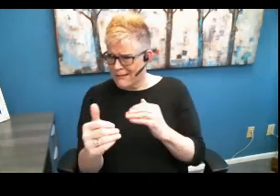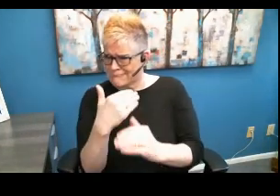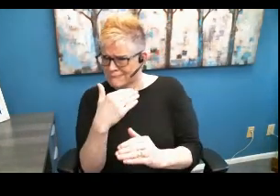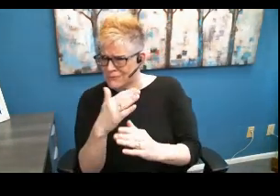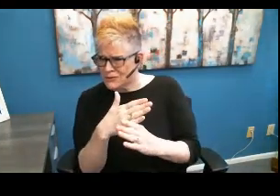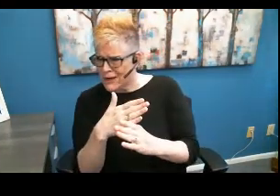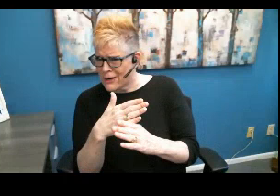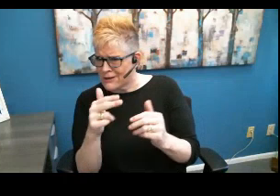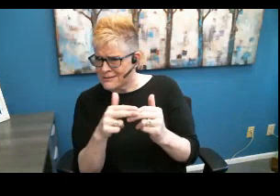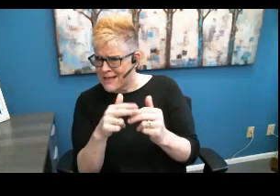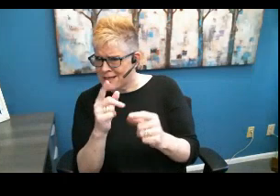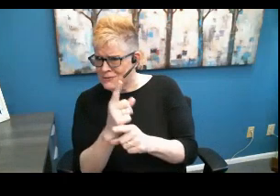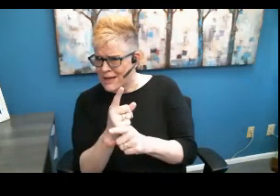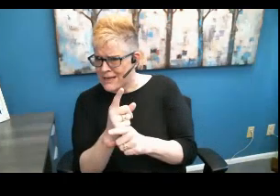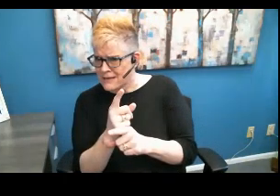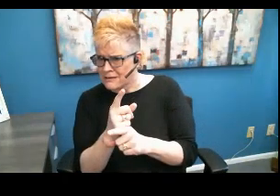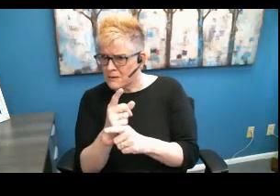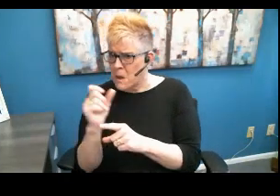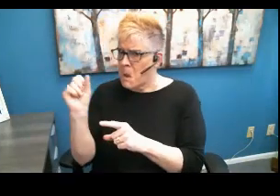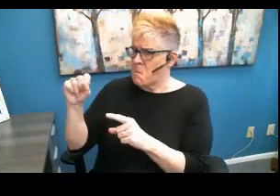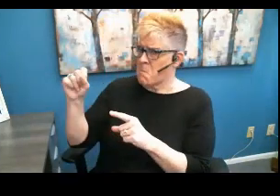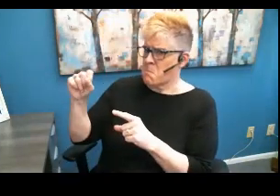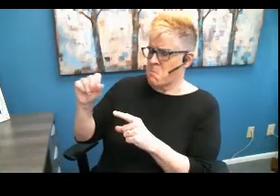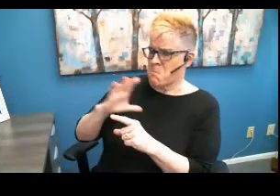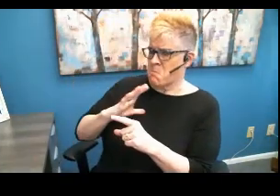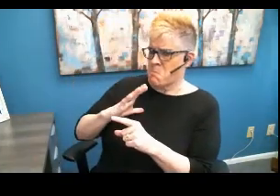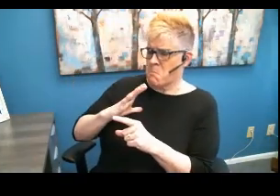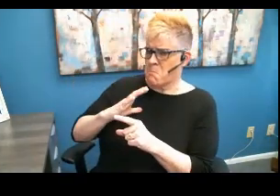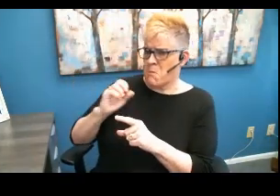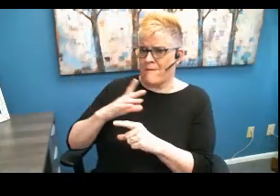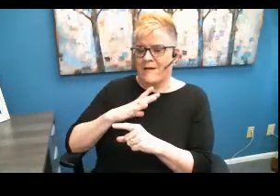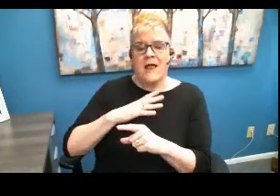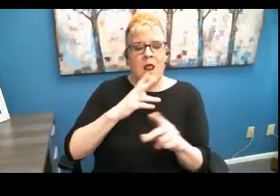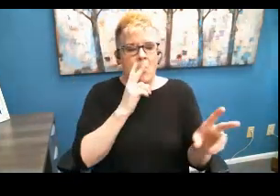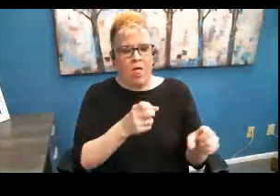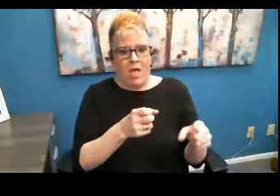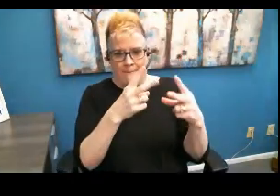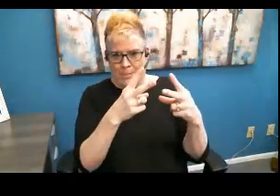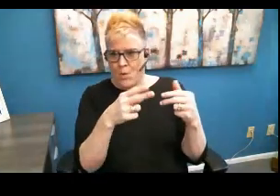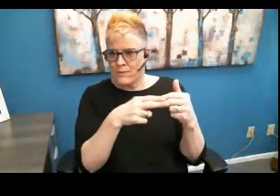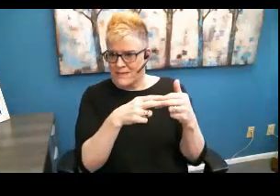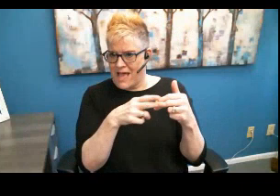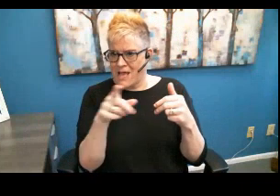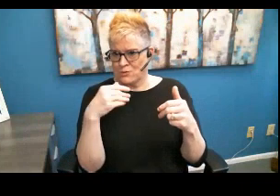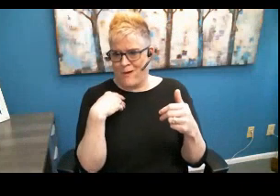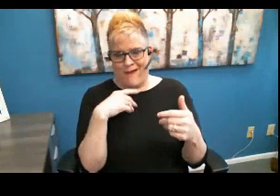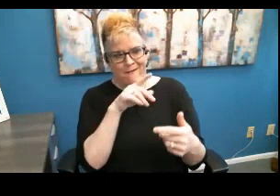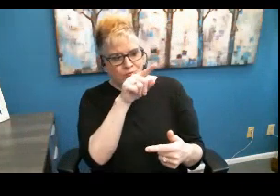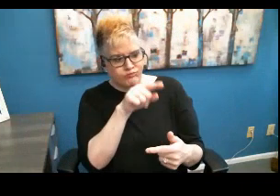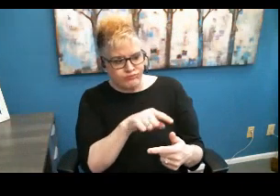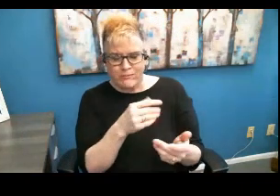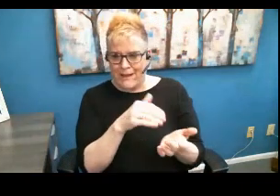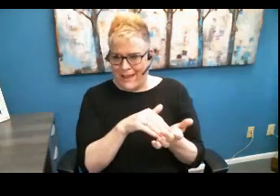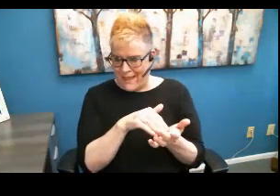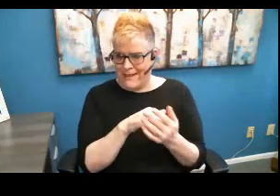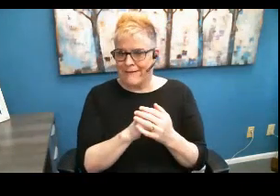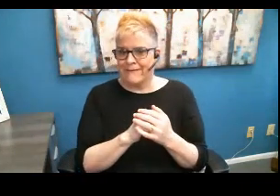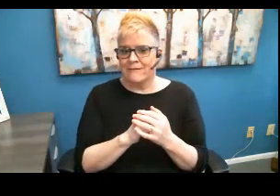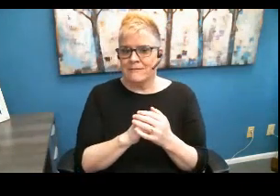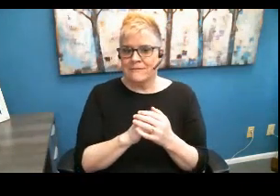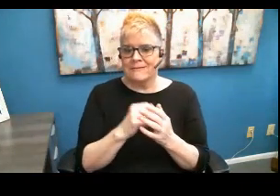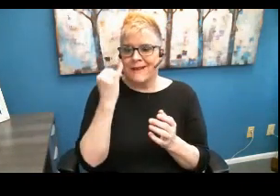as well? Sure. Great. Yeah, I'll also upload the slides so you can have a copy of those. So if you have to pop